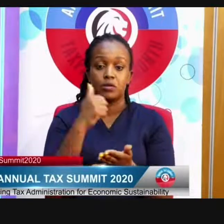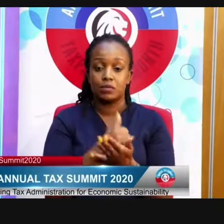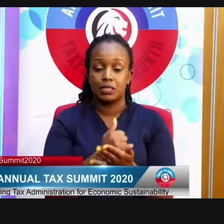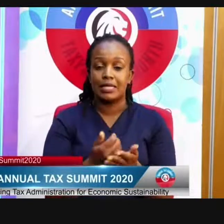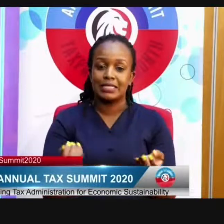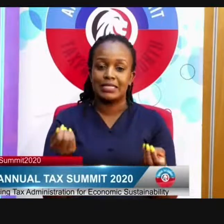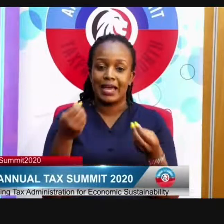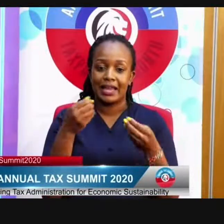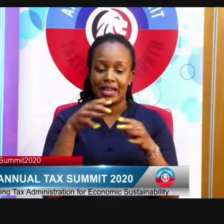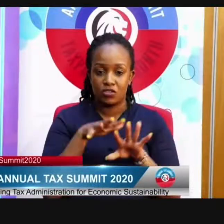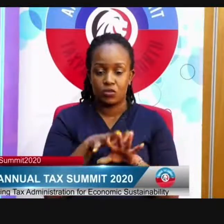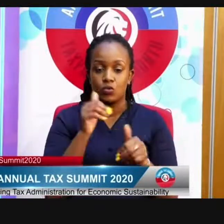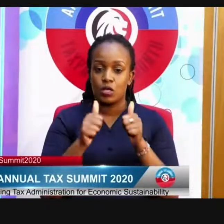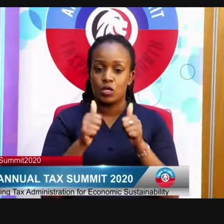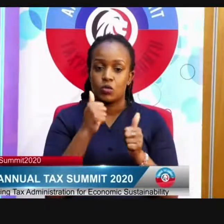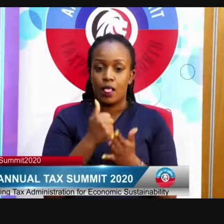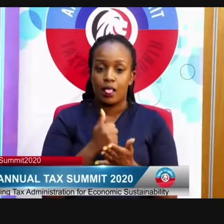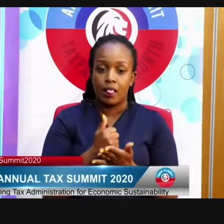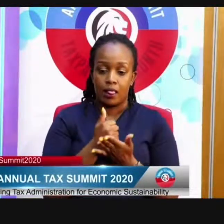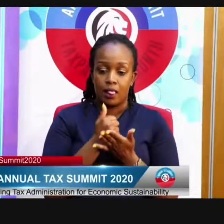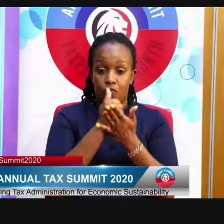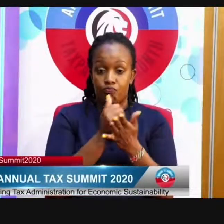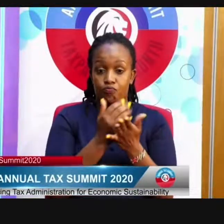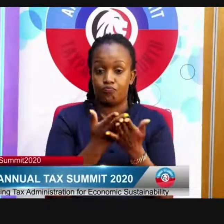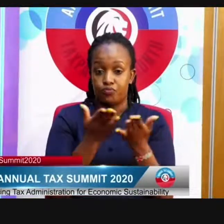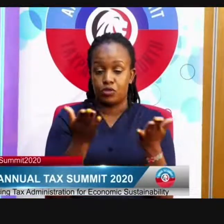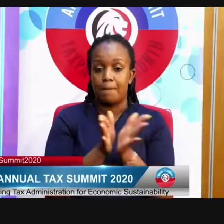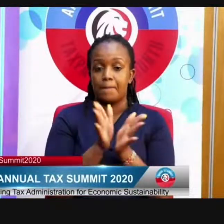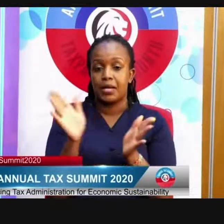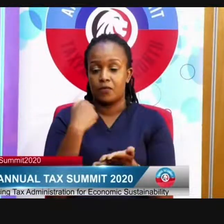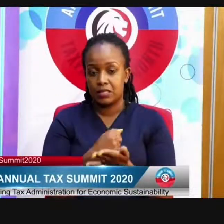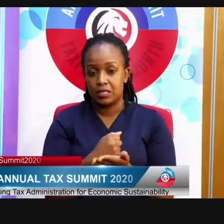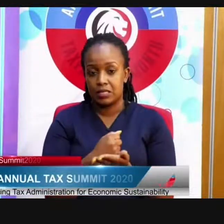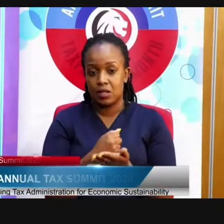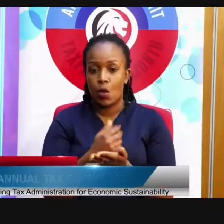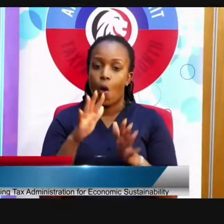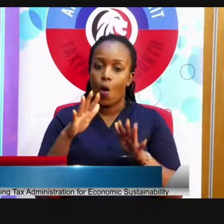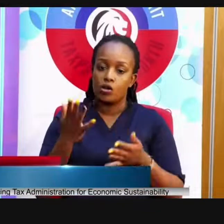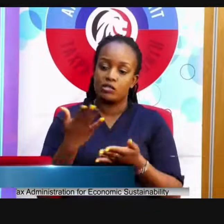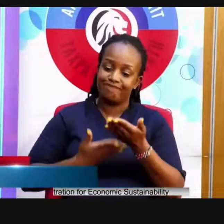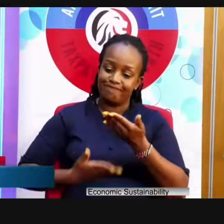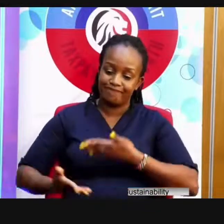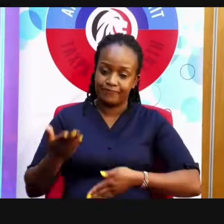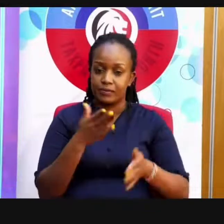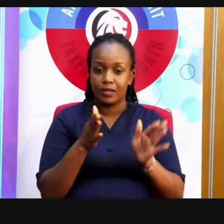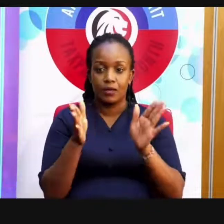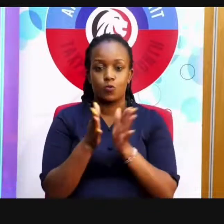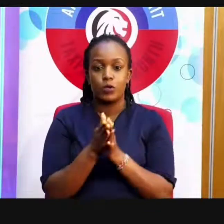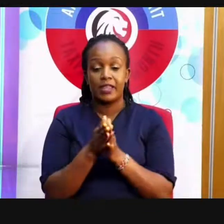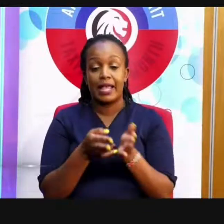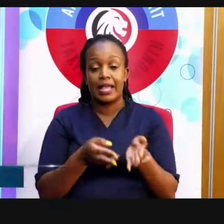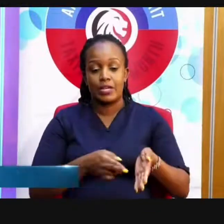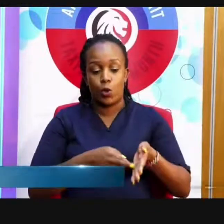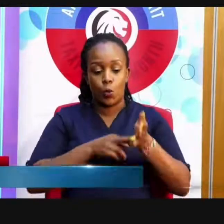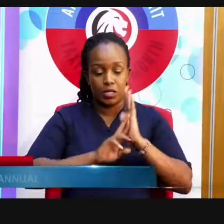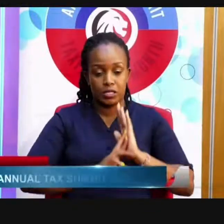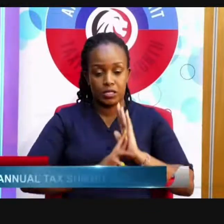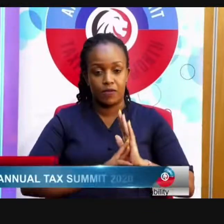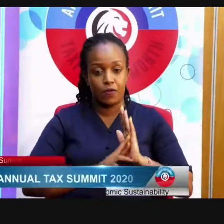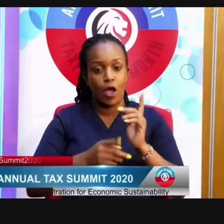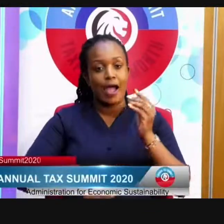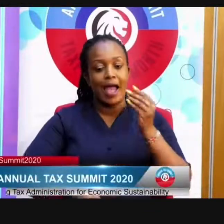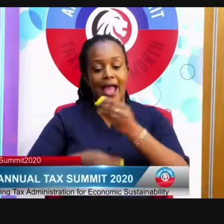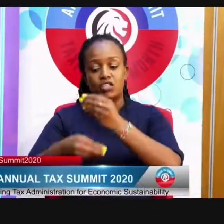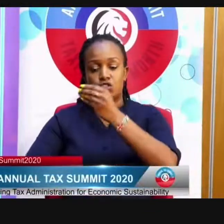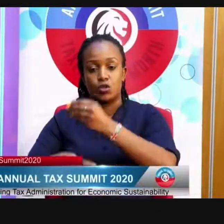branch offices, or interactions from our side in terms of the request for additional information, audits, and